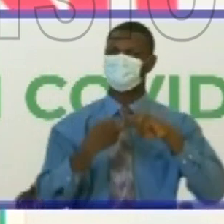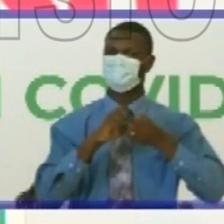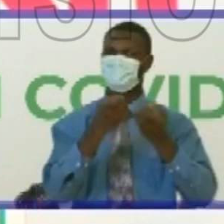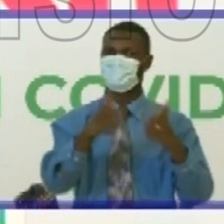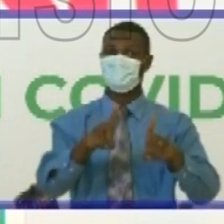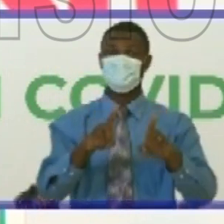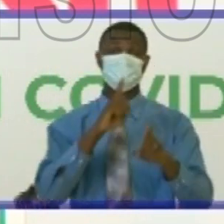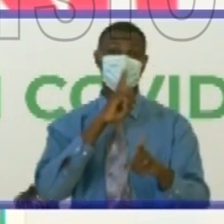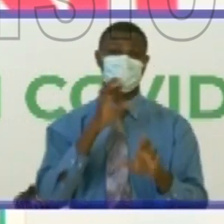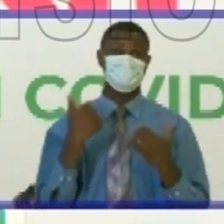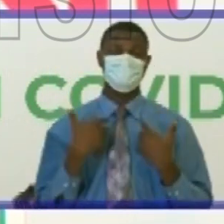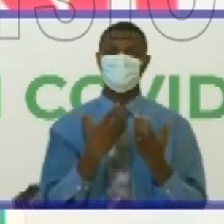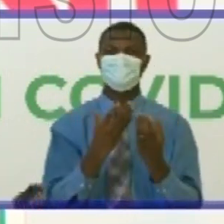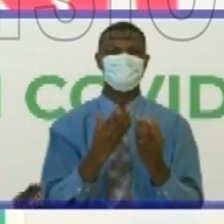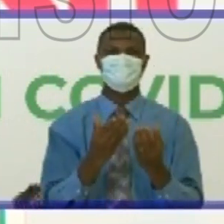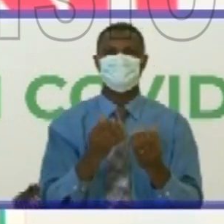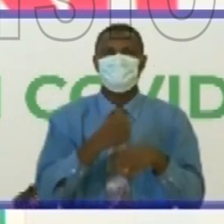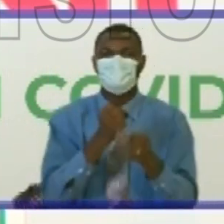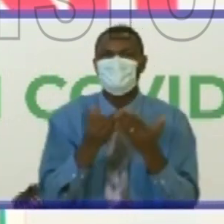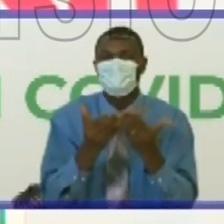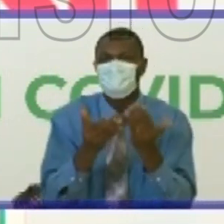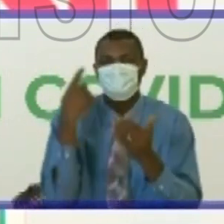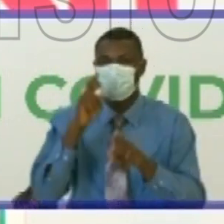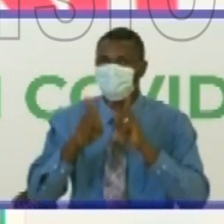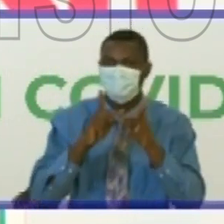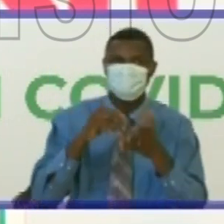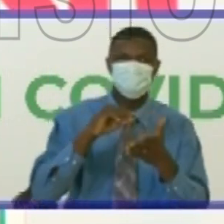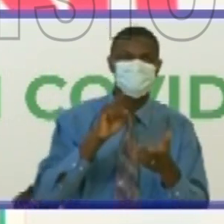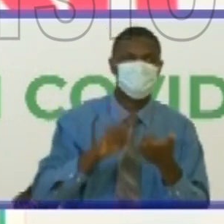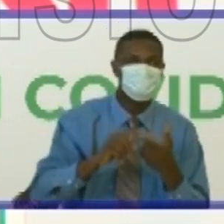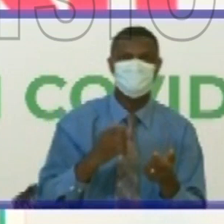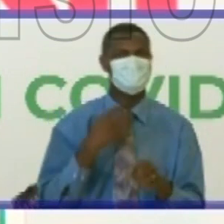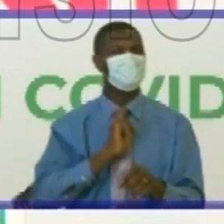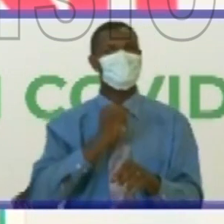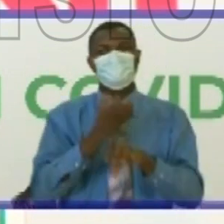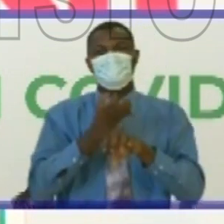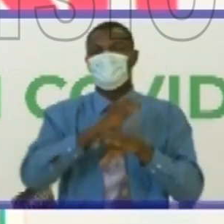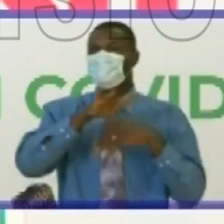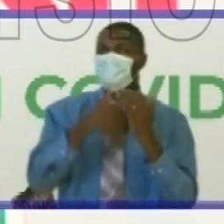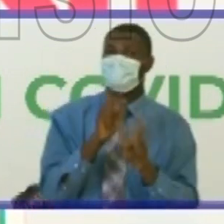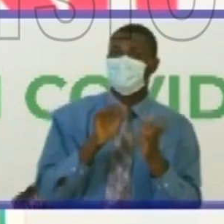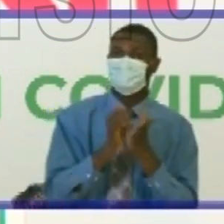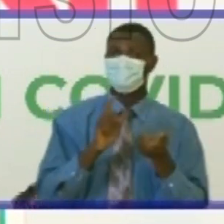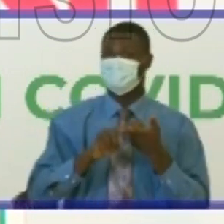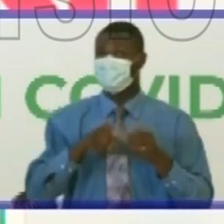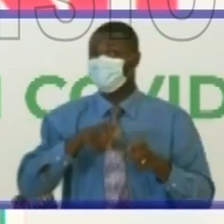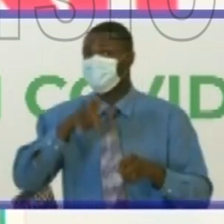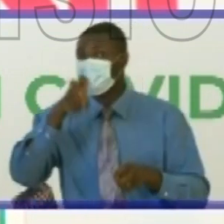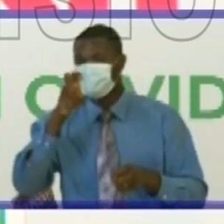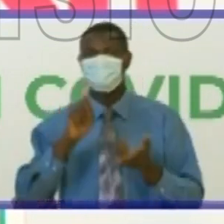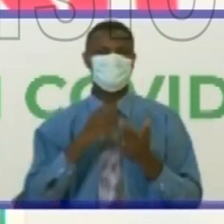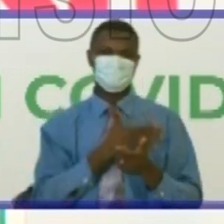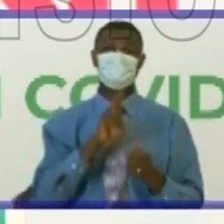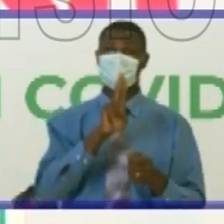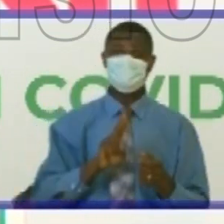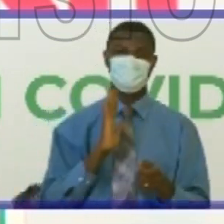side and move on to immigration. So I will appeal to travelers to please continue to use the portal. For those